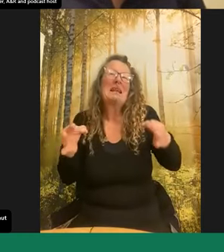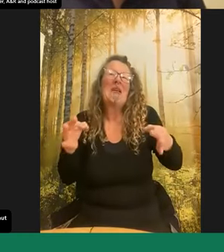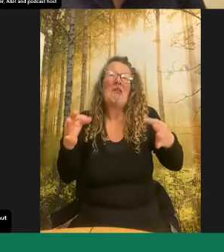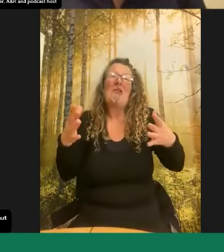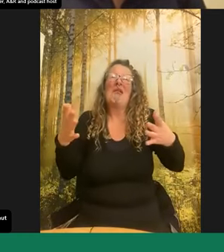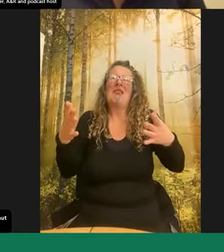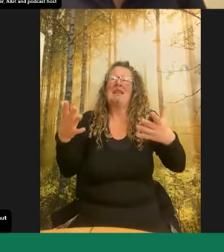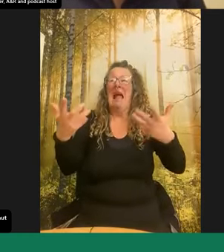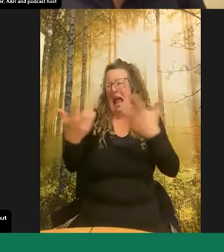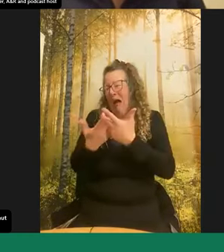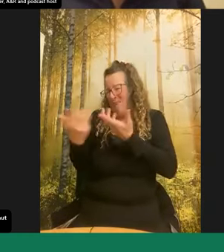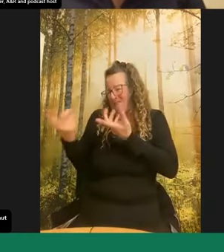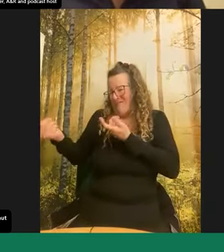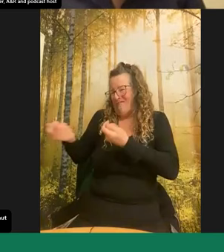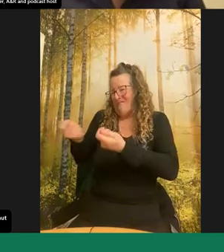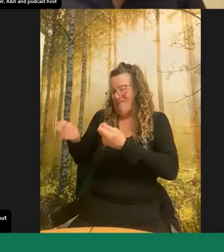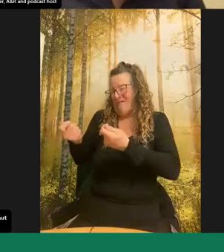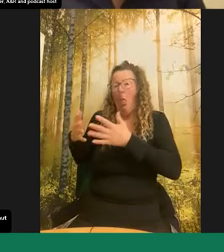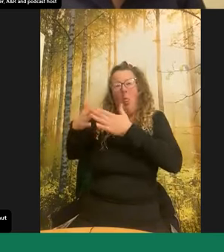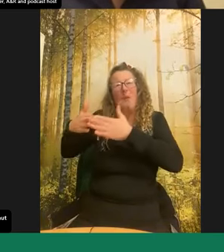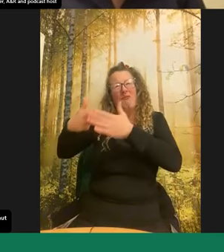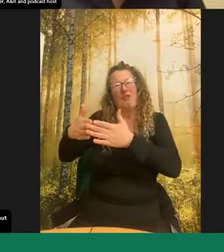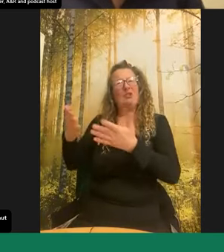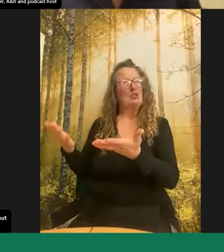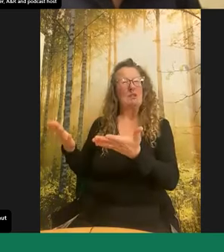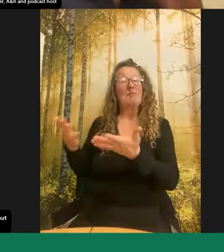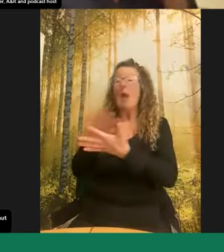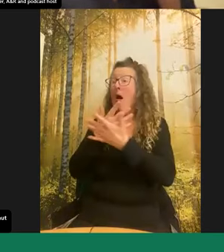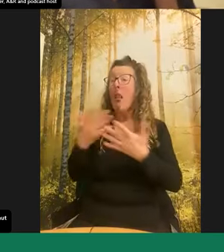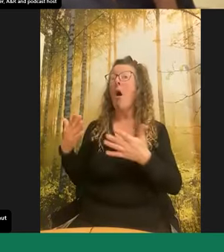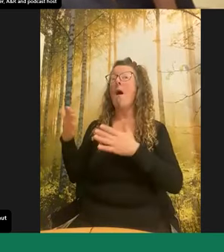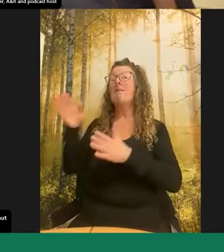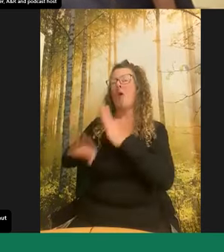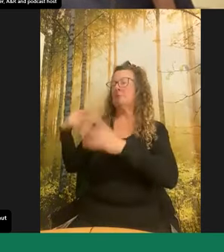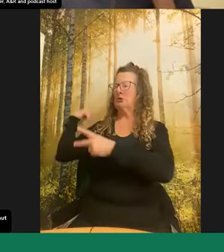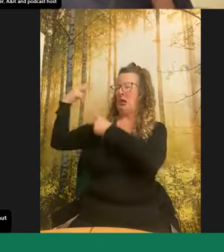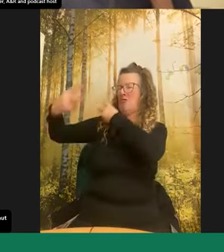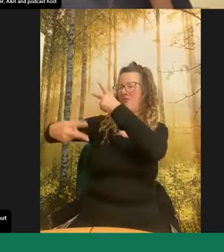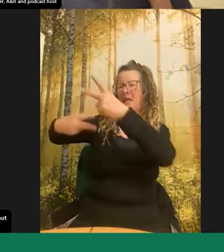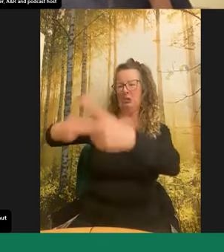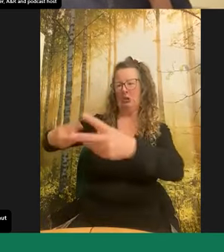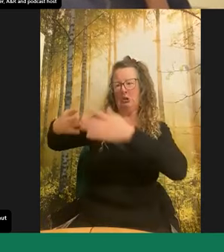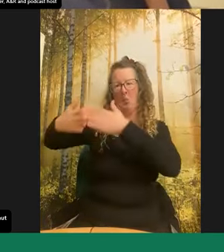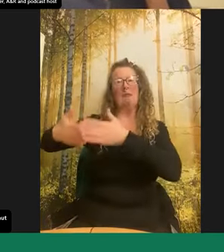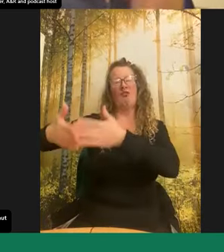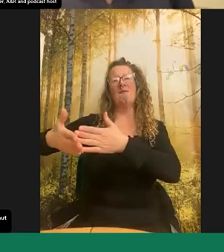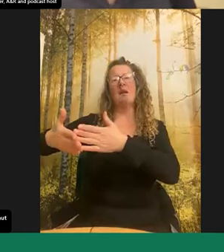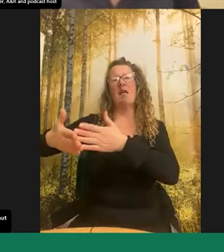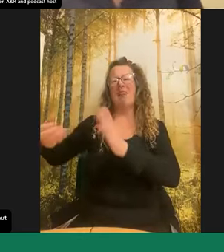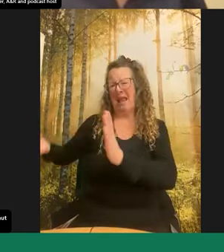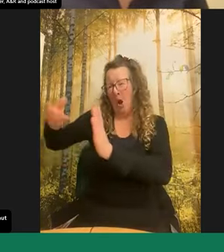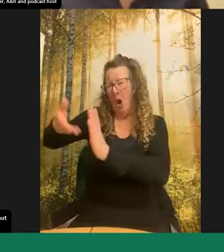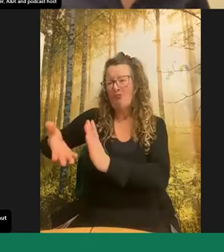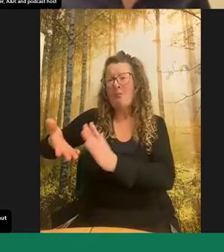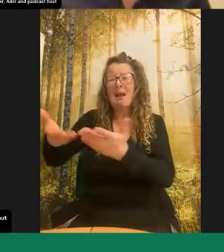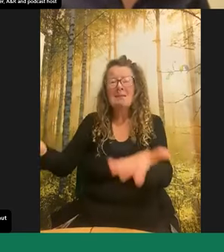delivery of the Windrush, because a lot of the things that the Windrush generation contributed were their children, you know, the